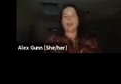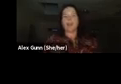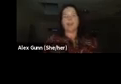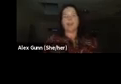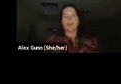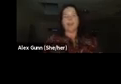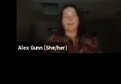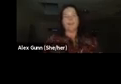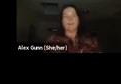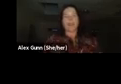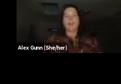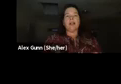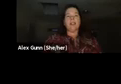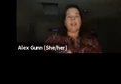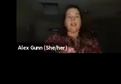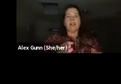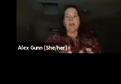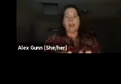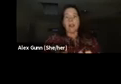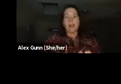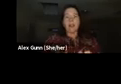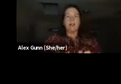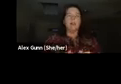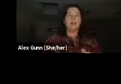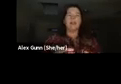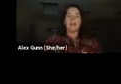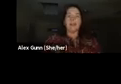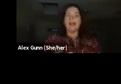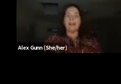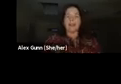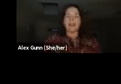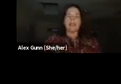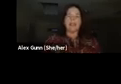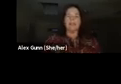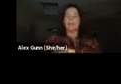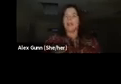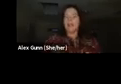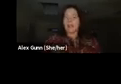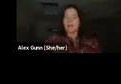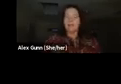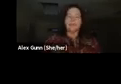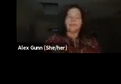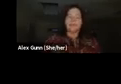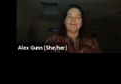binary? And my typically queer mercurial answer is